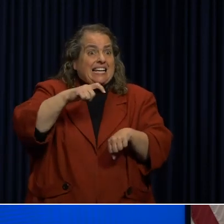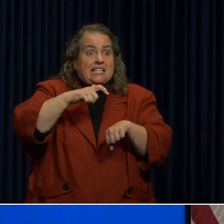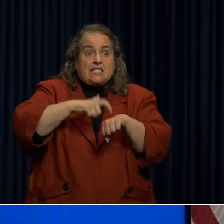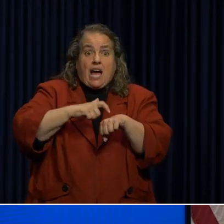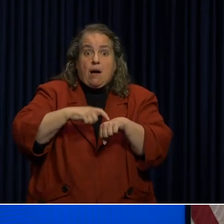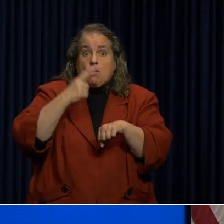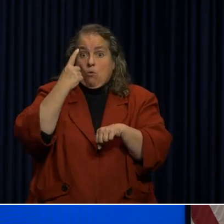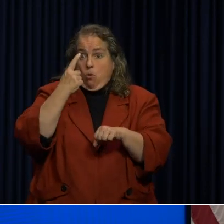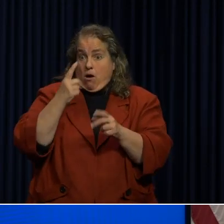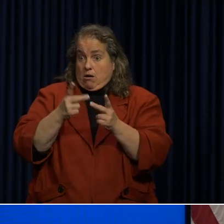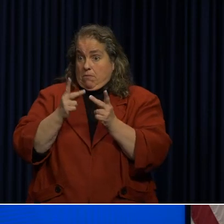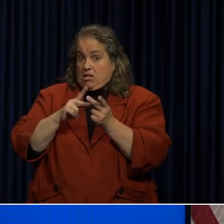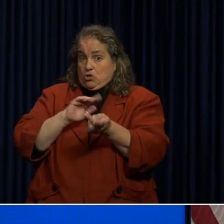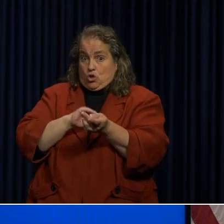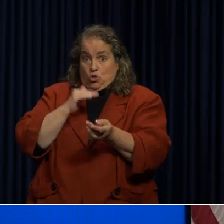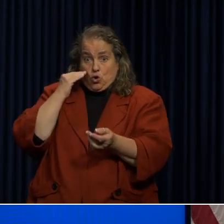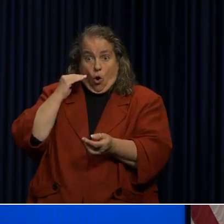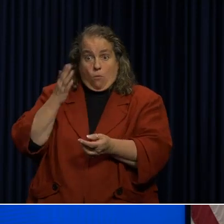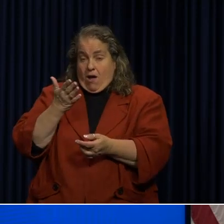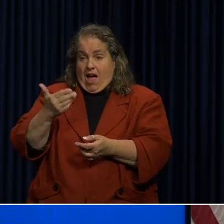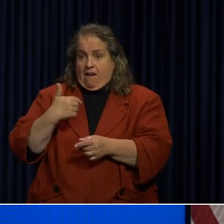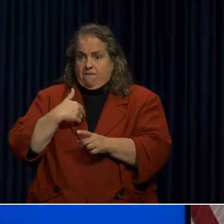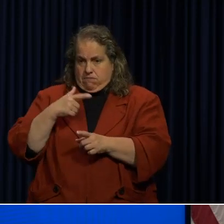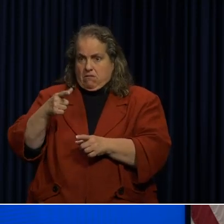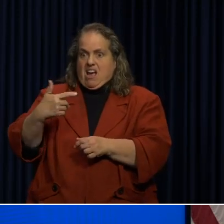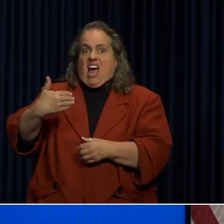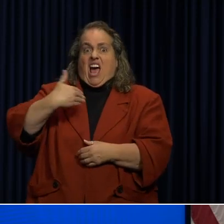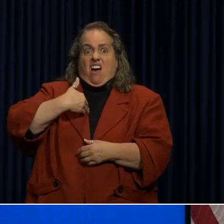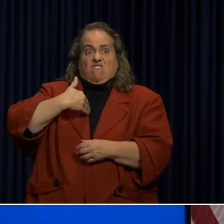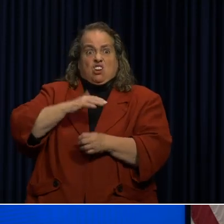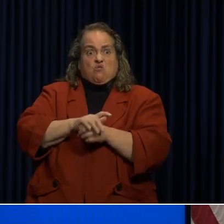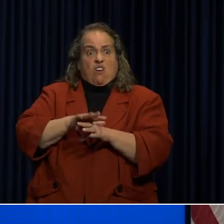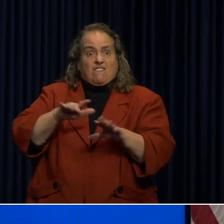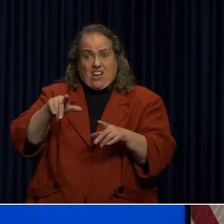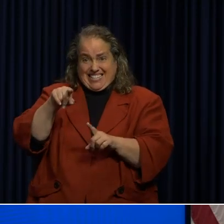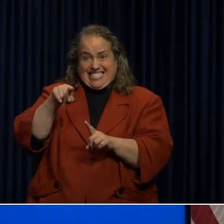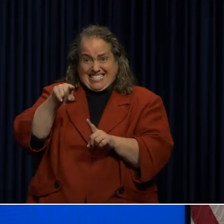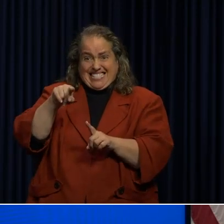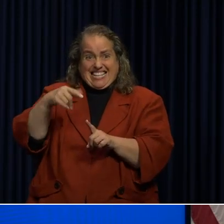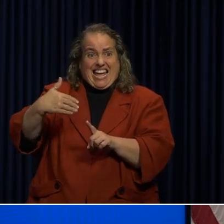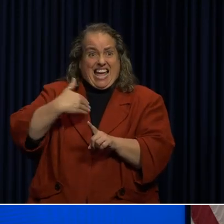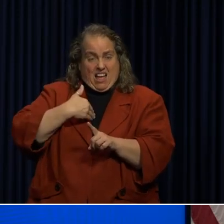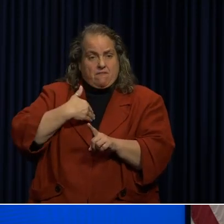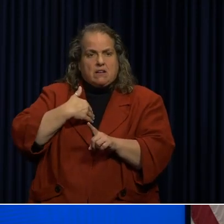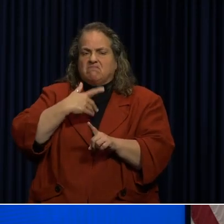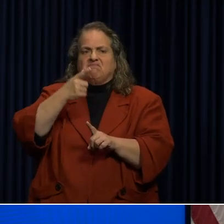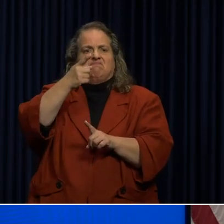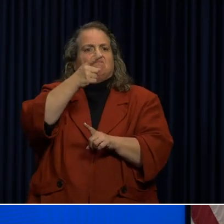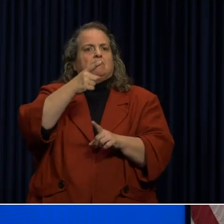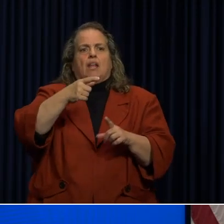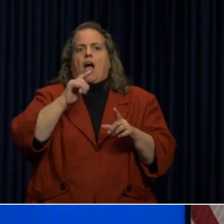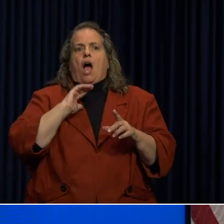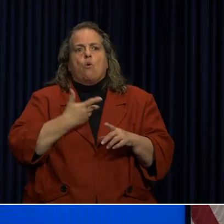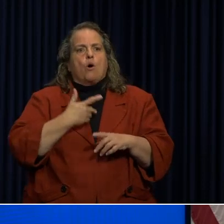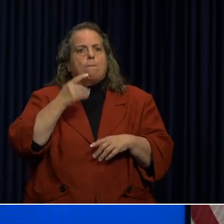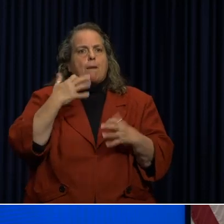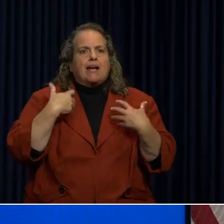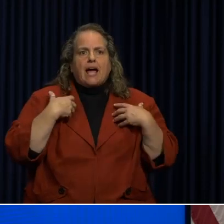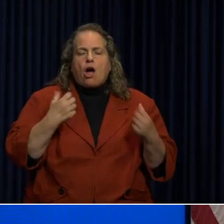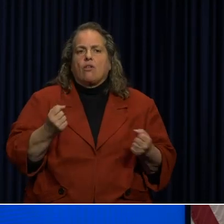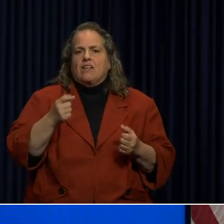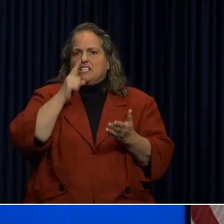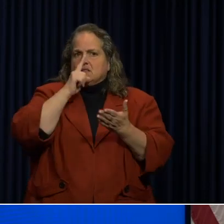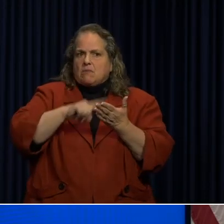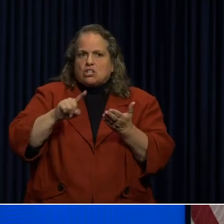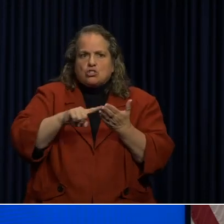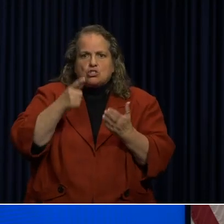positive resident, our infection control team through public health, our Inspector General's office, we have been working